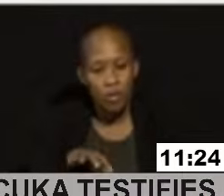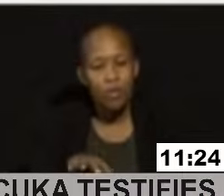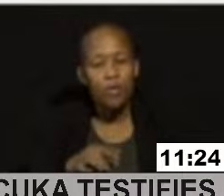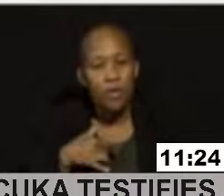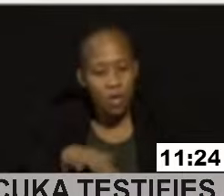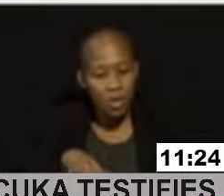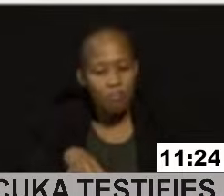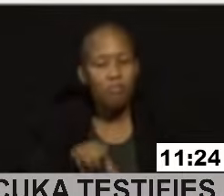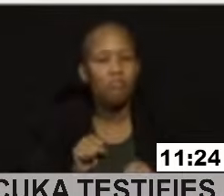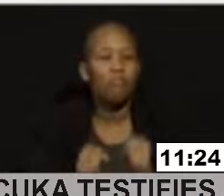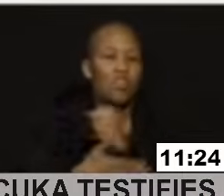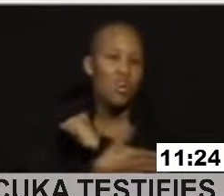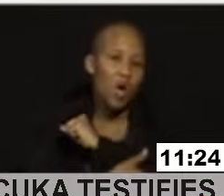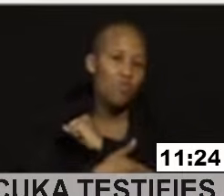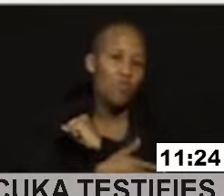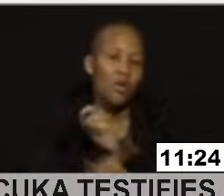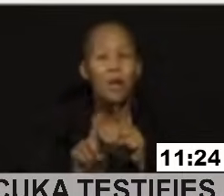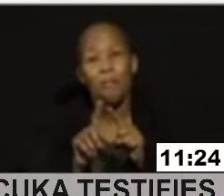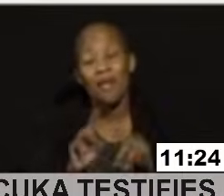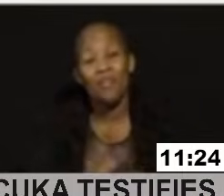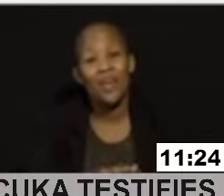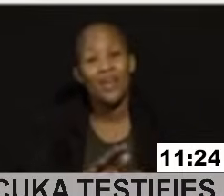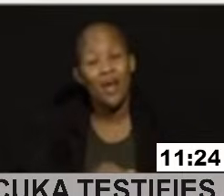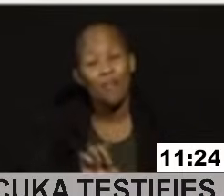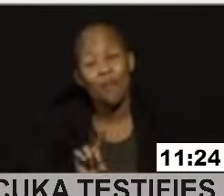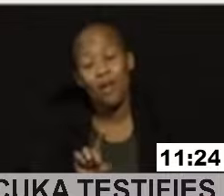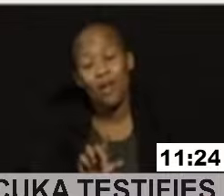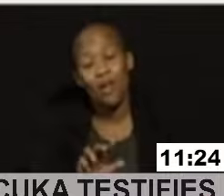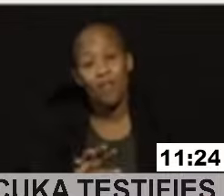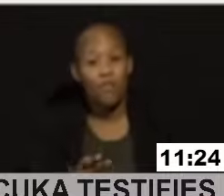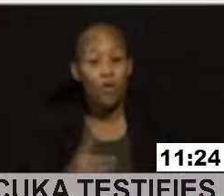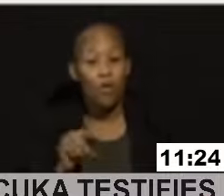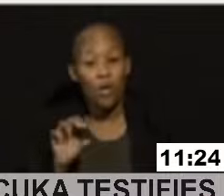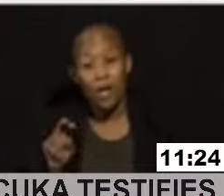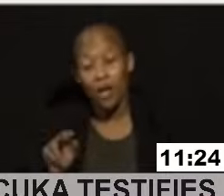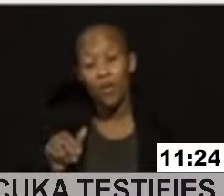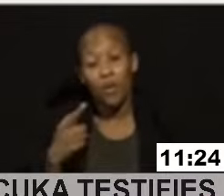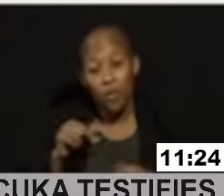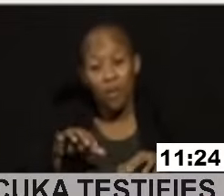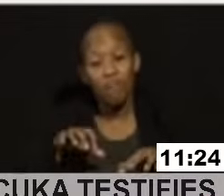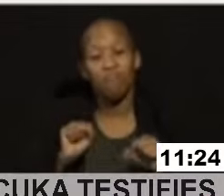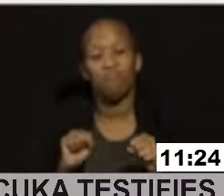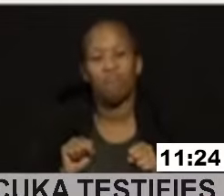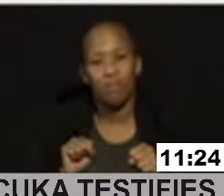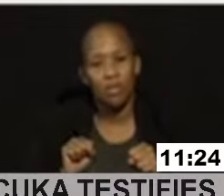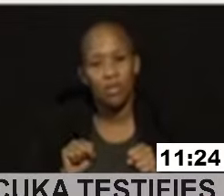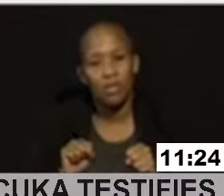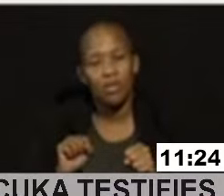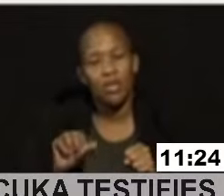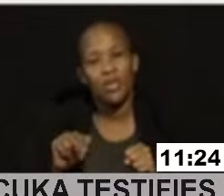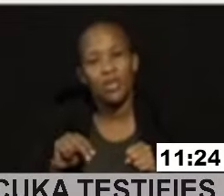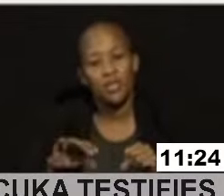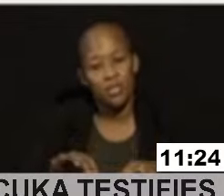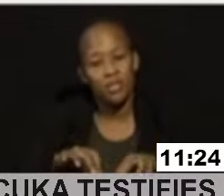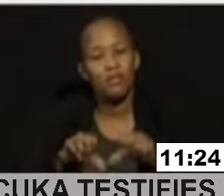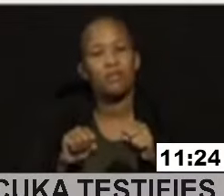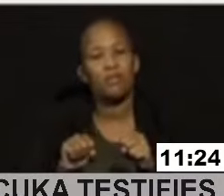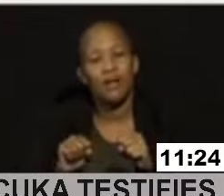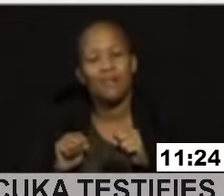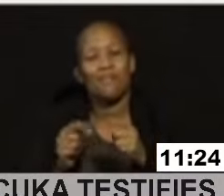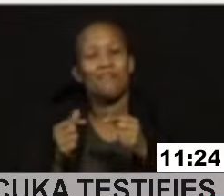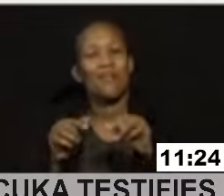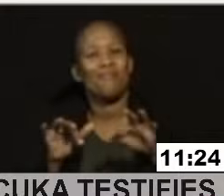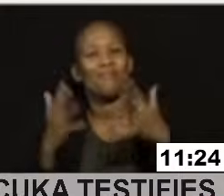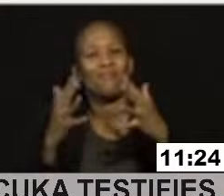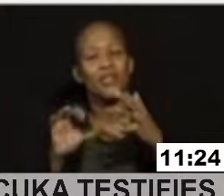bankrupt, had no money. And so I knew that. And so the resources that were